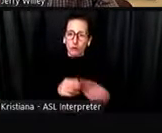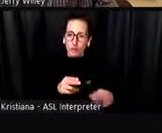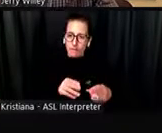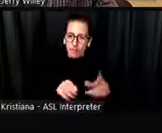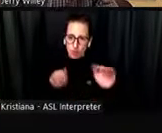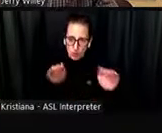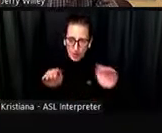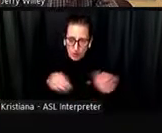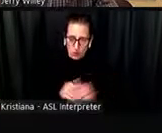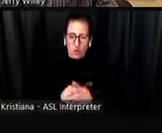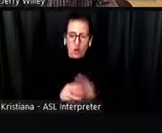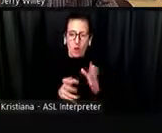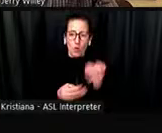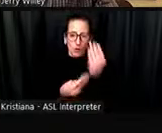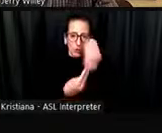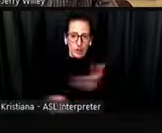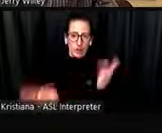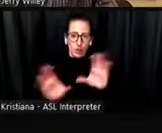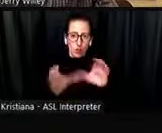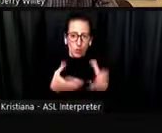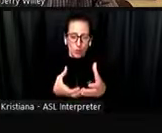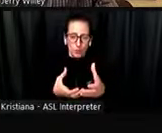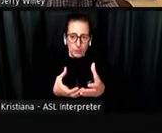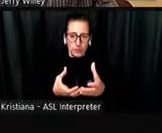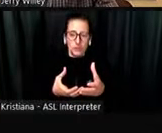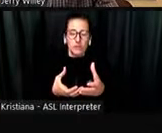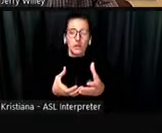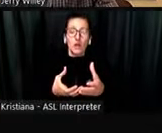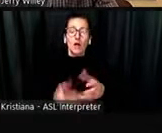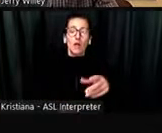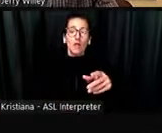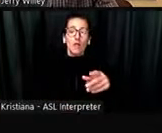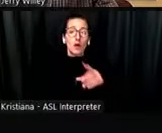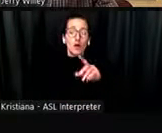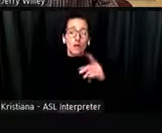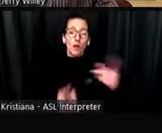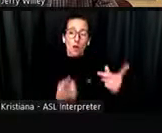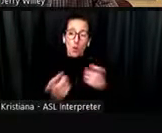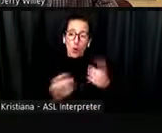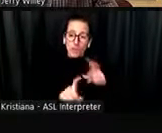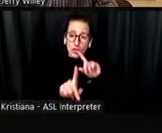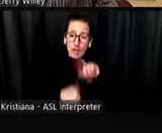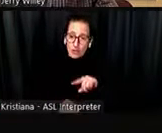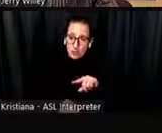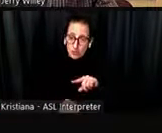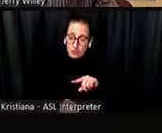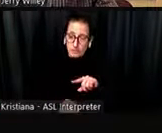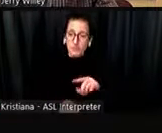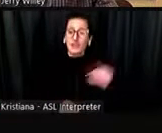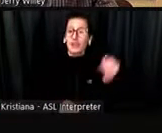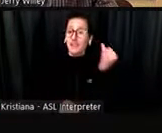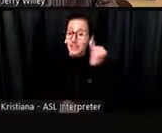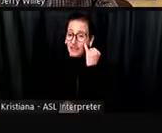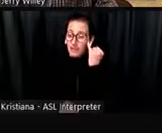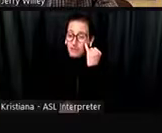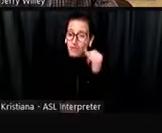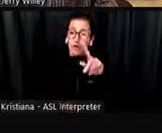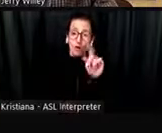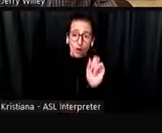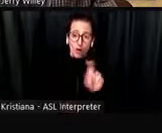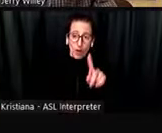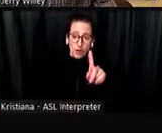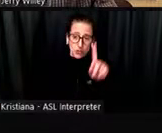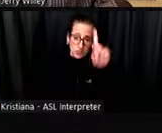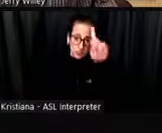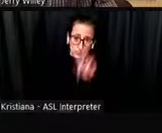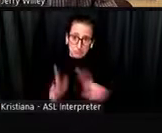group that the Q&A, the question and answer, if you have questions along the way, you can pop it into the Q&A. You'll see a